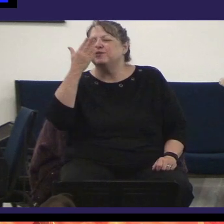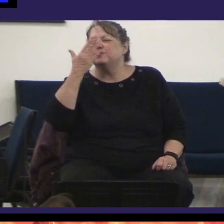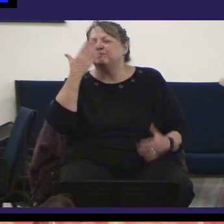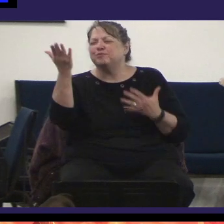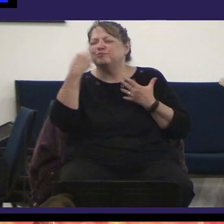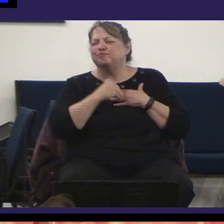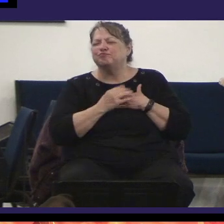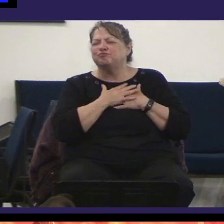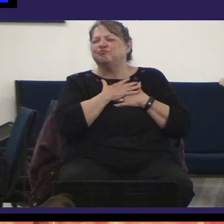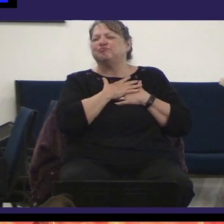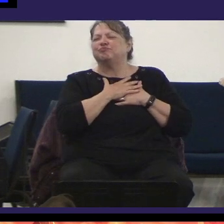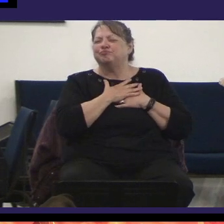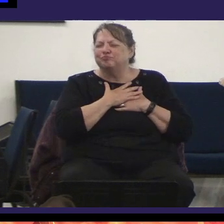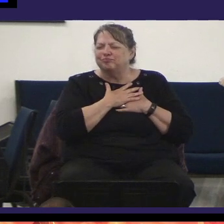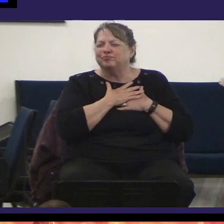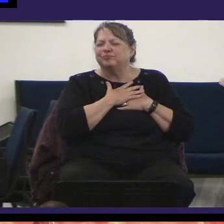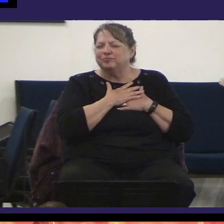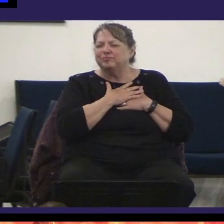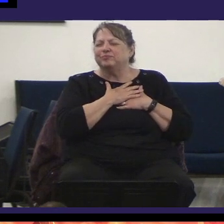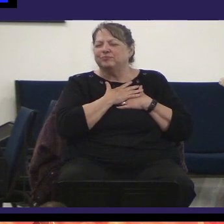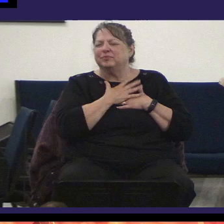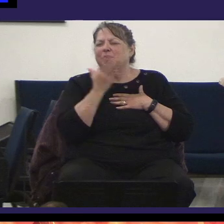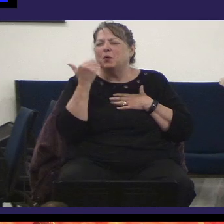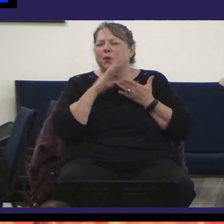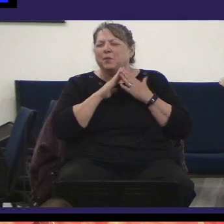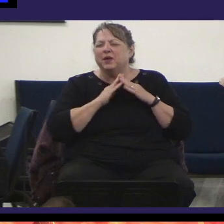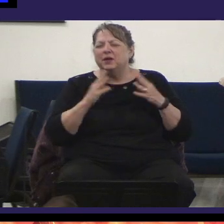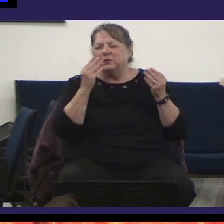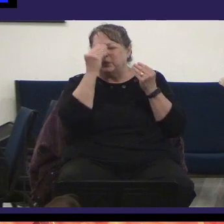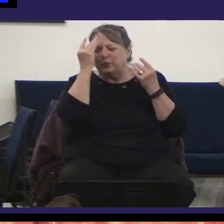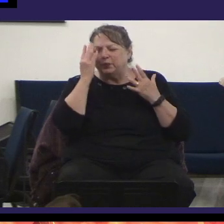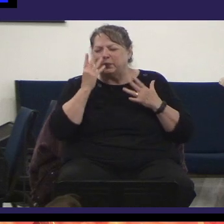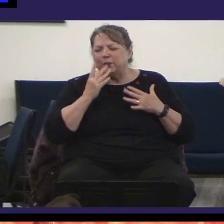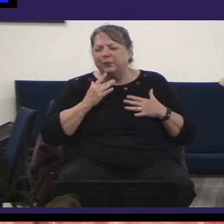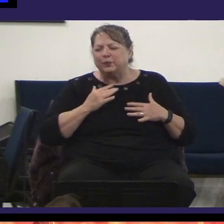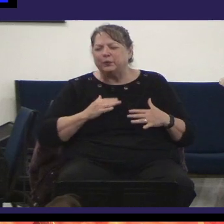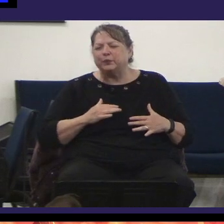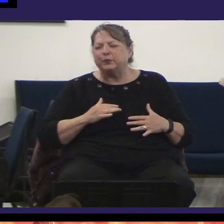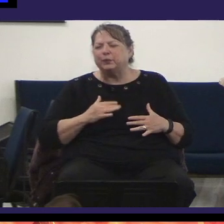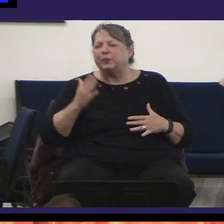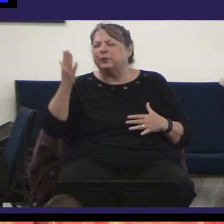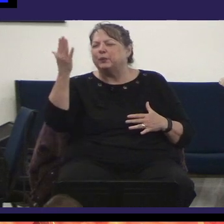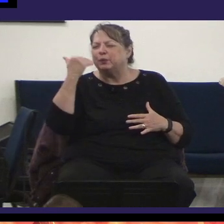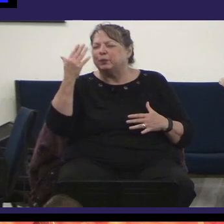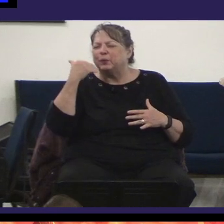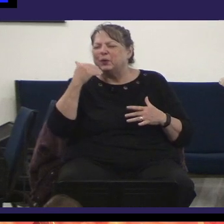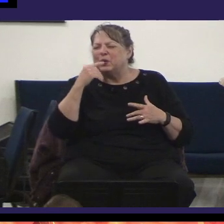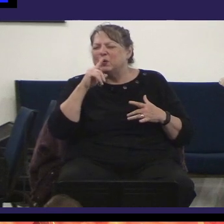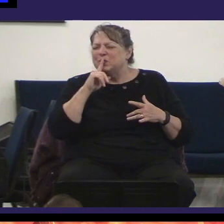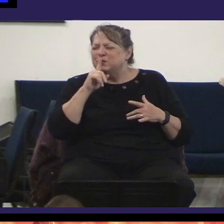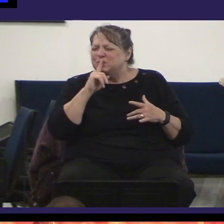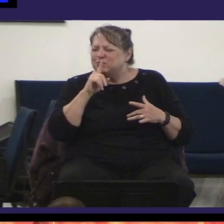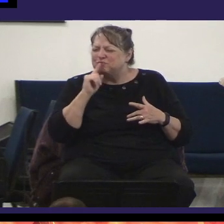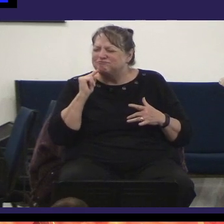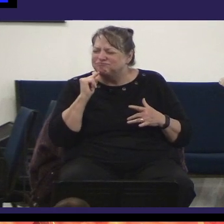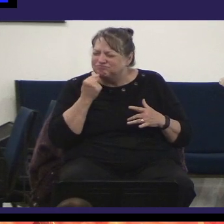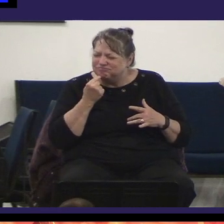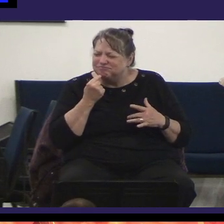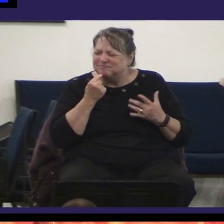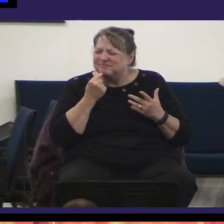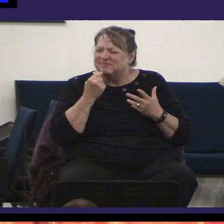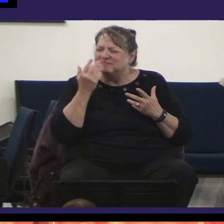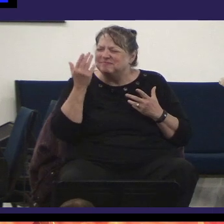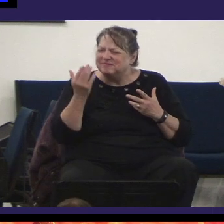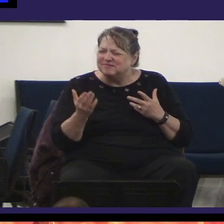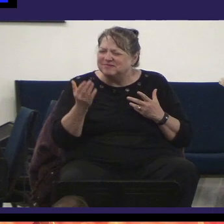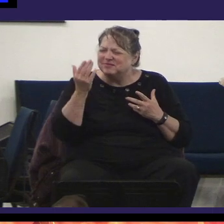us. You insist on bringing peace into our lives. You insist in reminding us that we are saved in Christ Jesus.